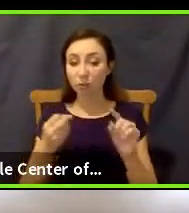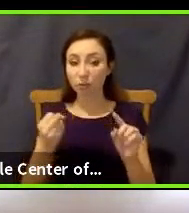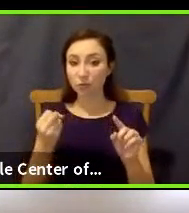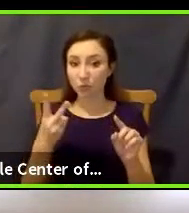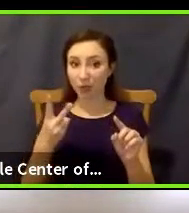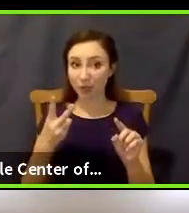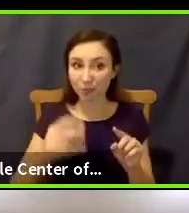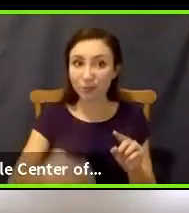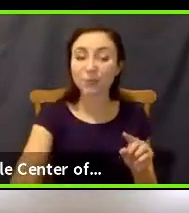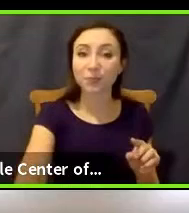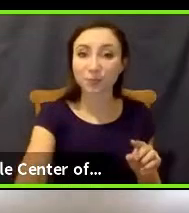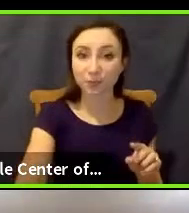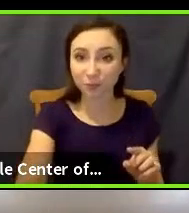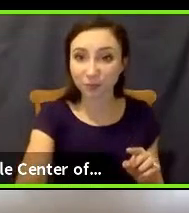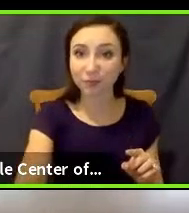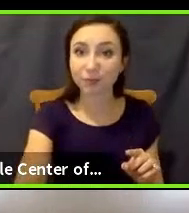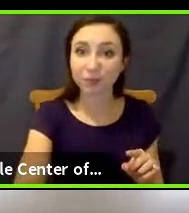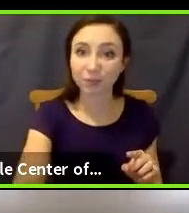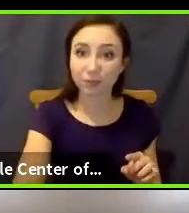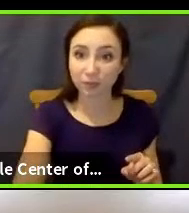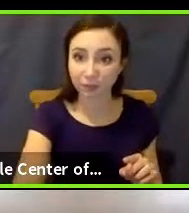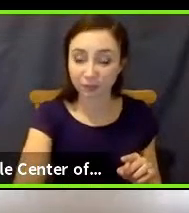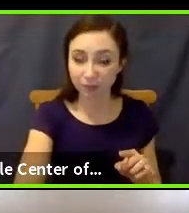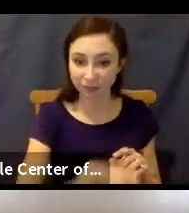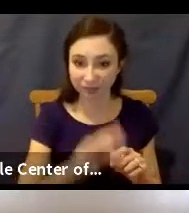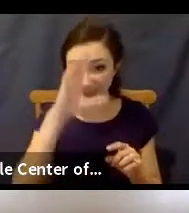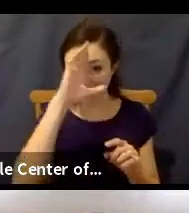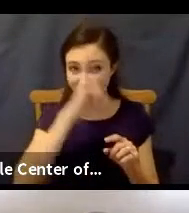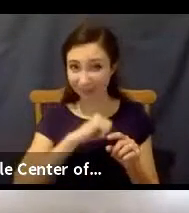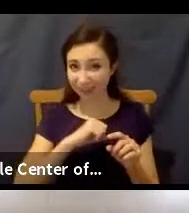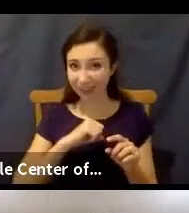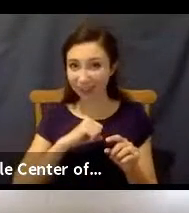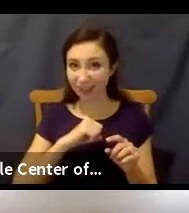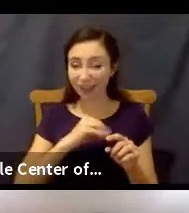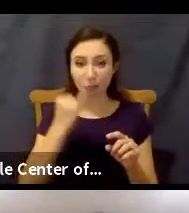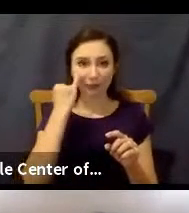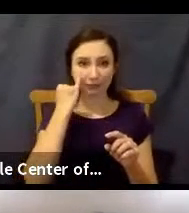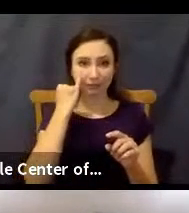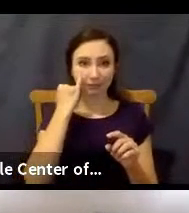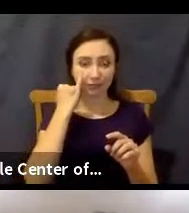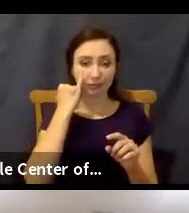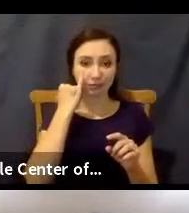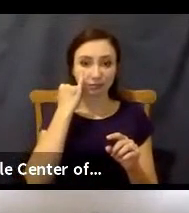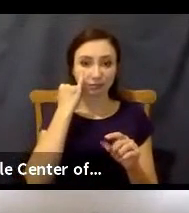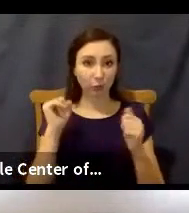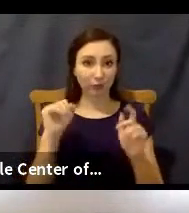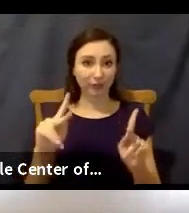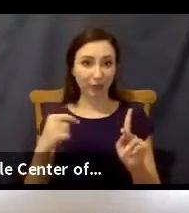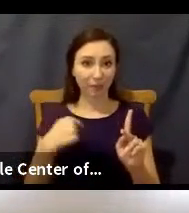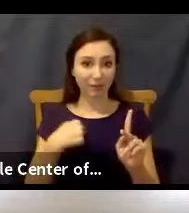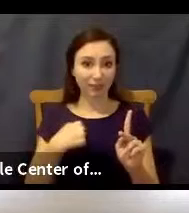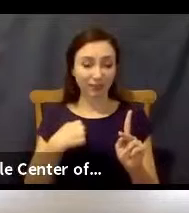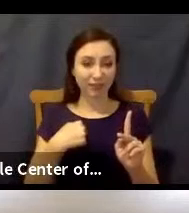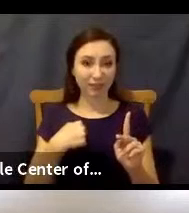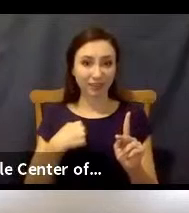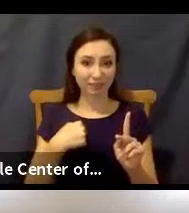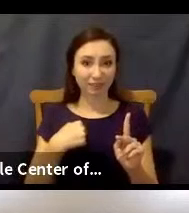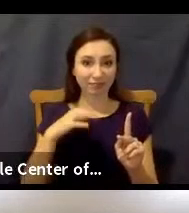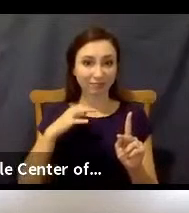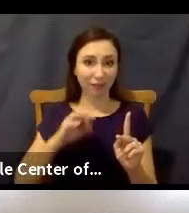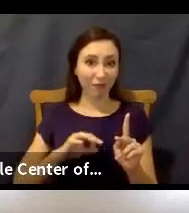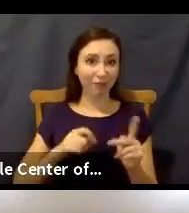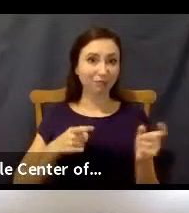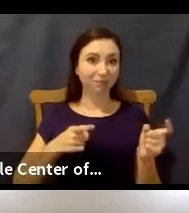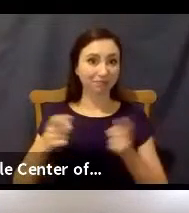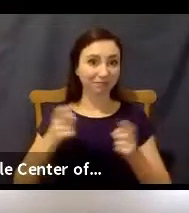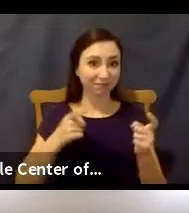item 12. And I guess if everyone would allow me, is taking the privilege of running the show